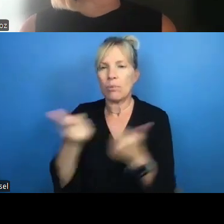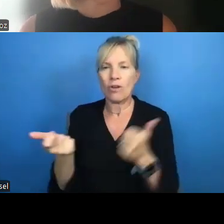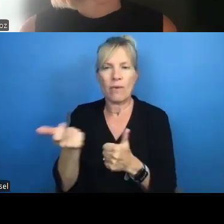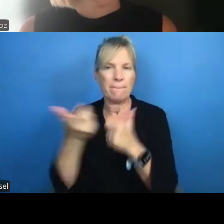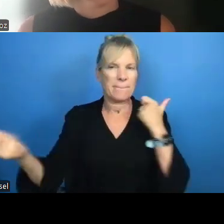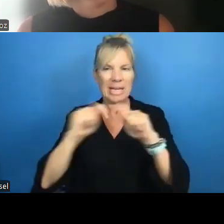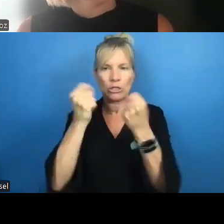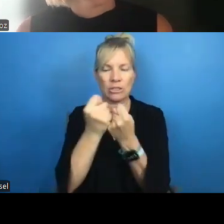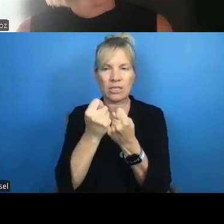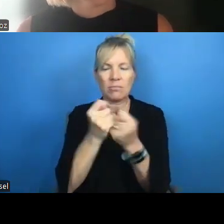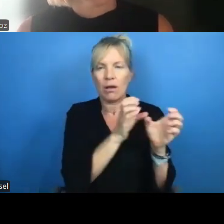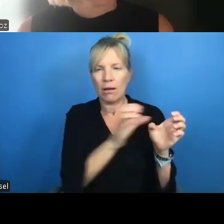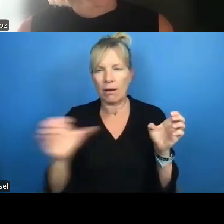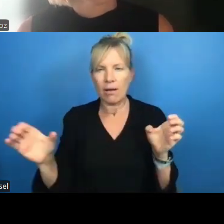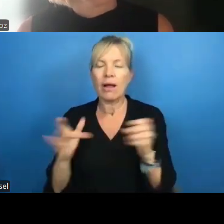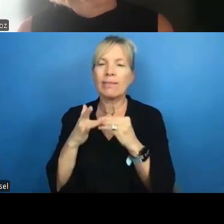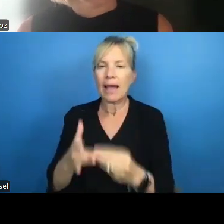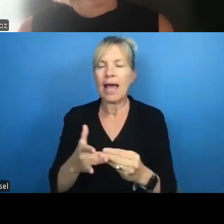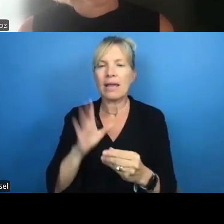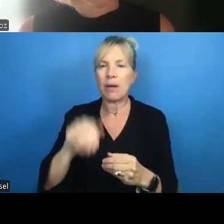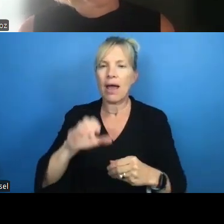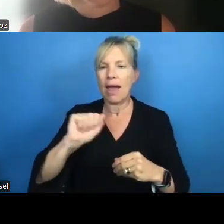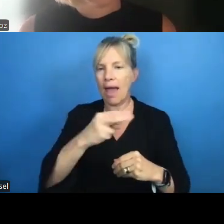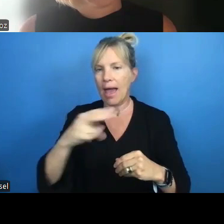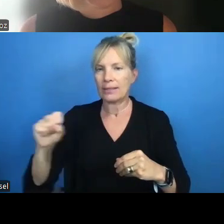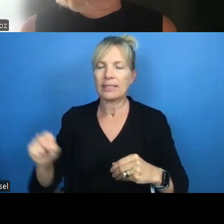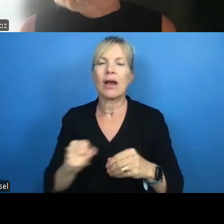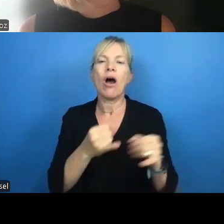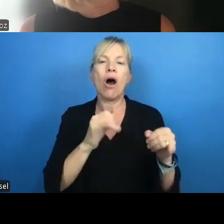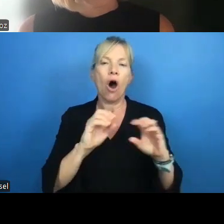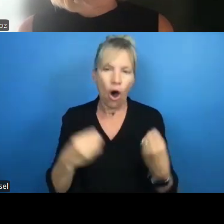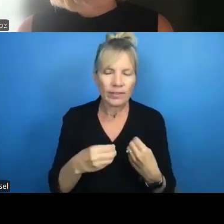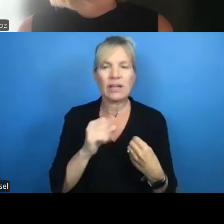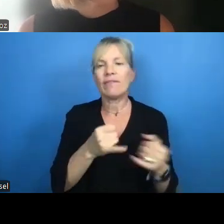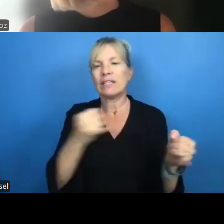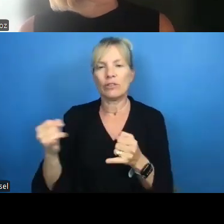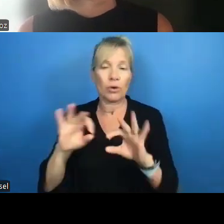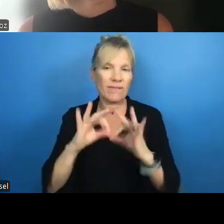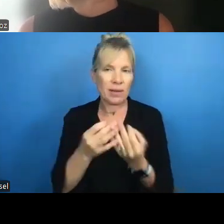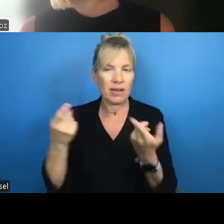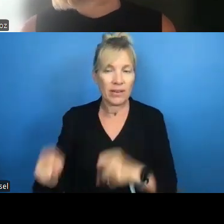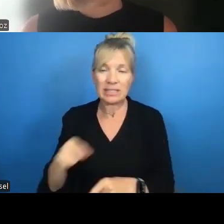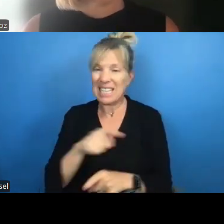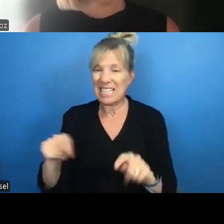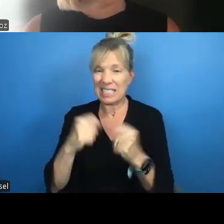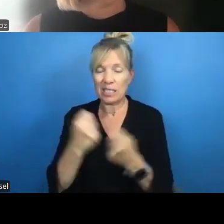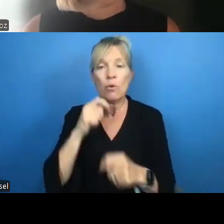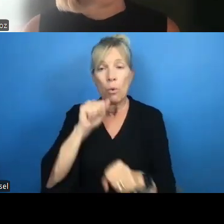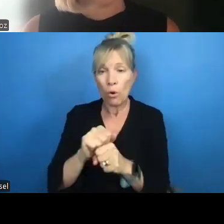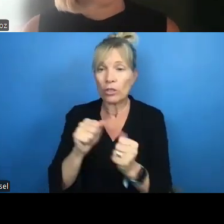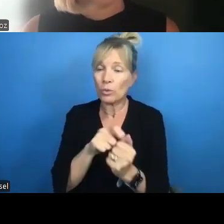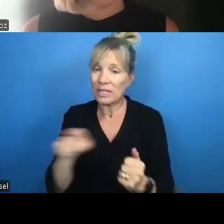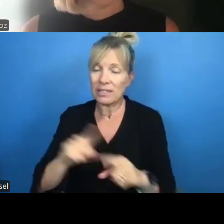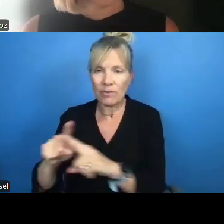team that is led by Access's Office of Individual and Family Affairs. This team works with members